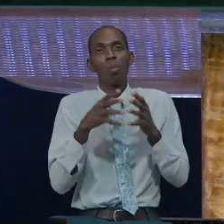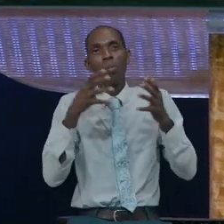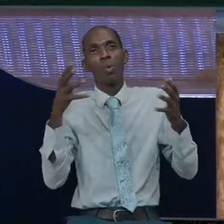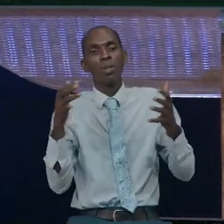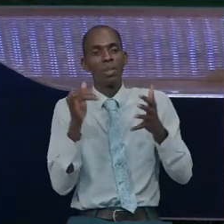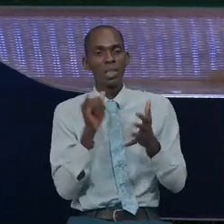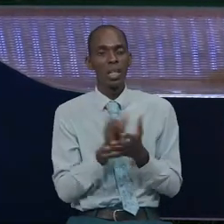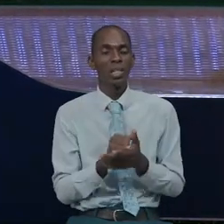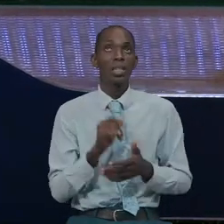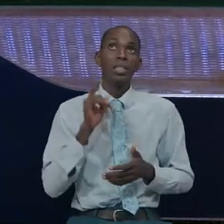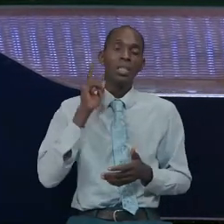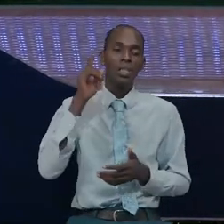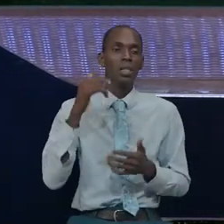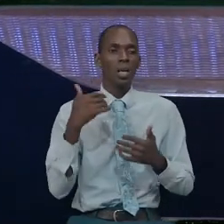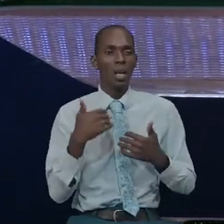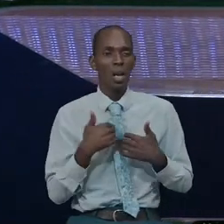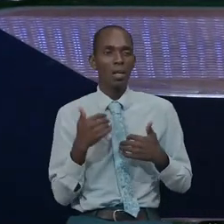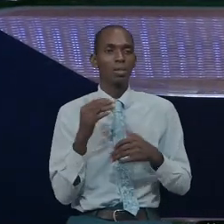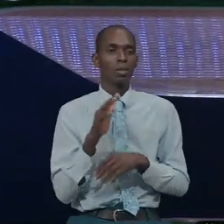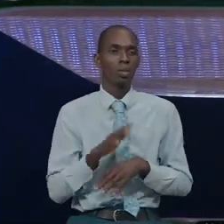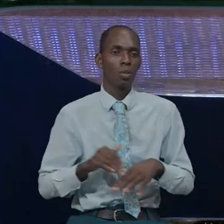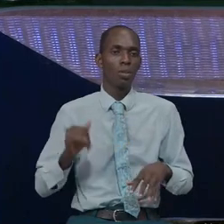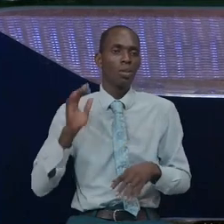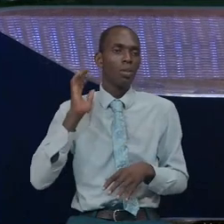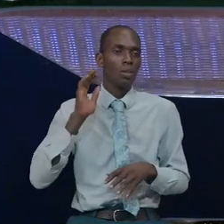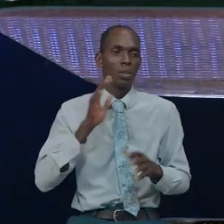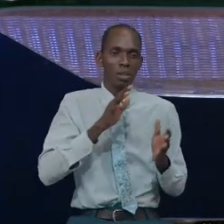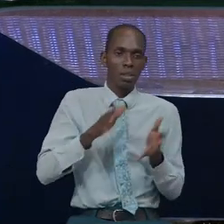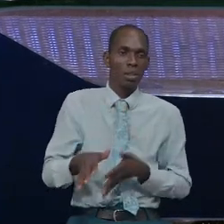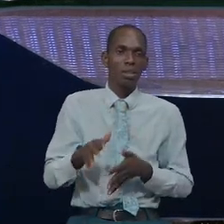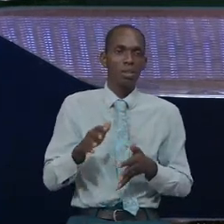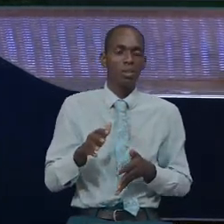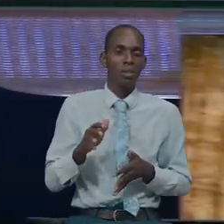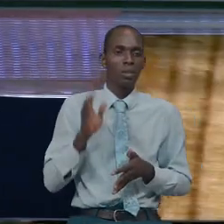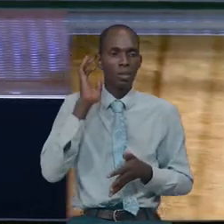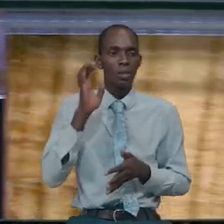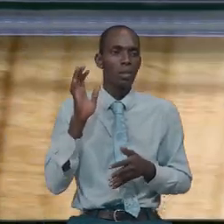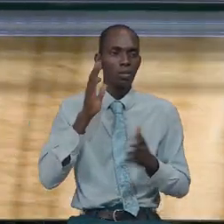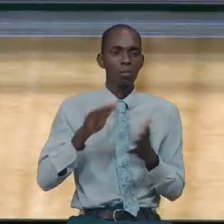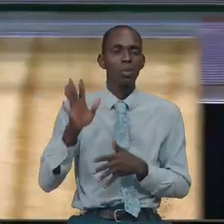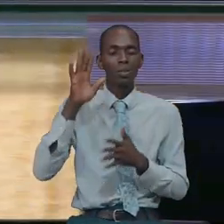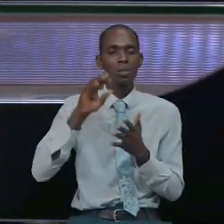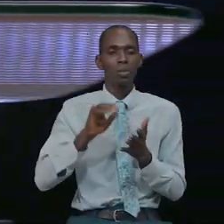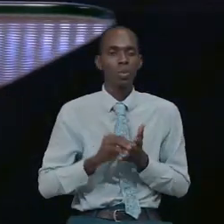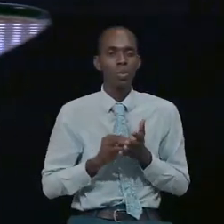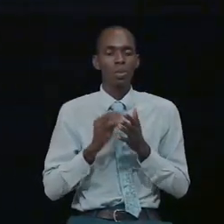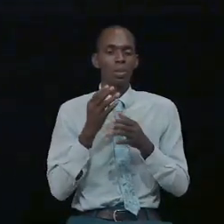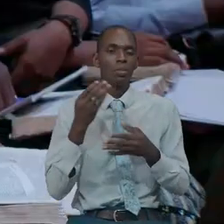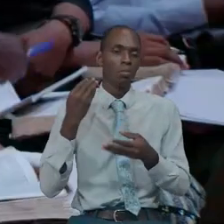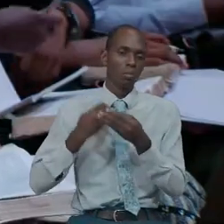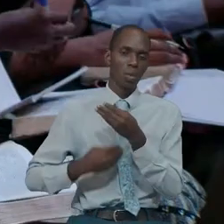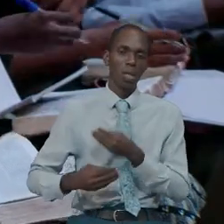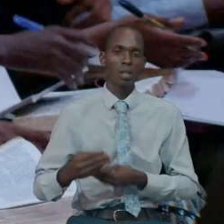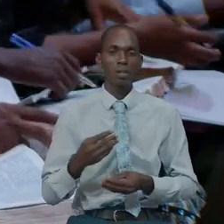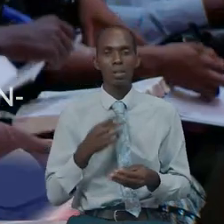he abhorred his own inheritance. It tells us in 2 Corinthians